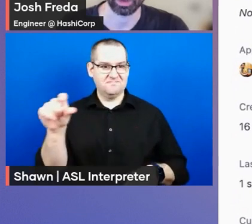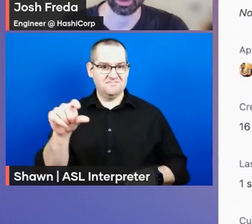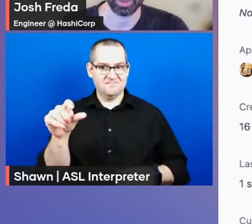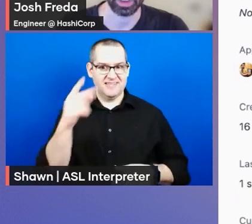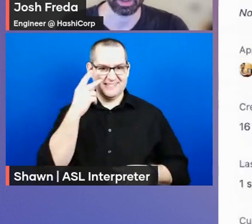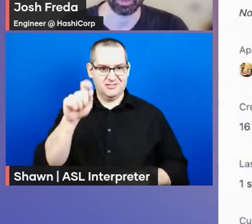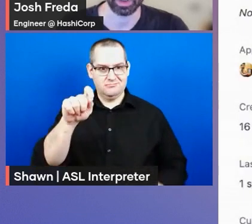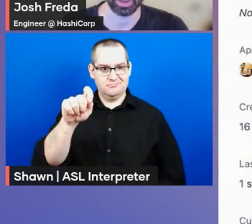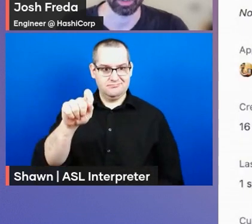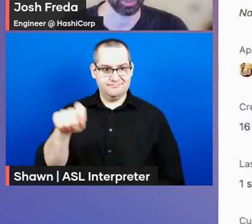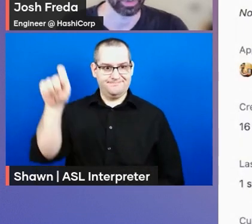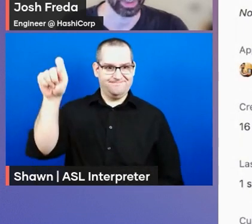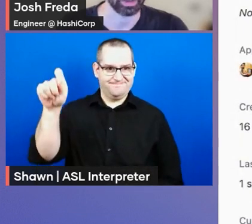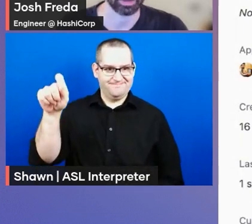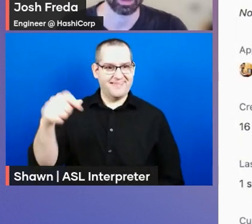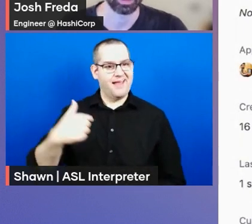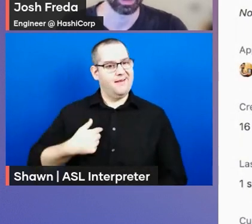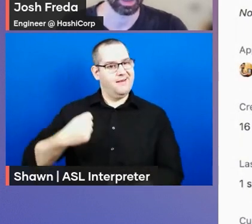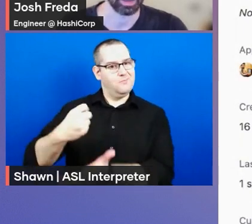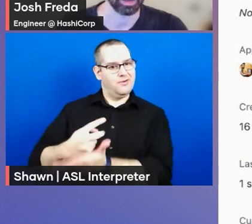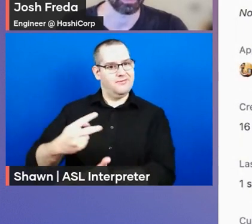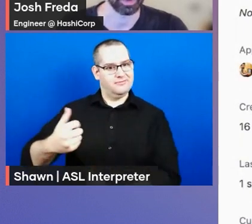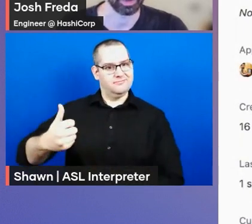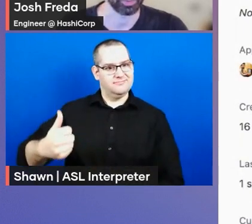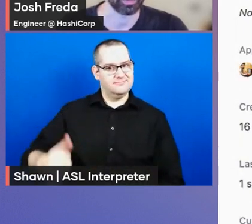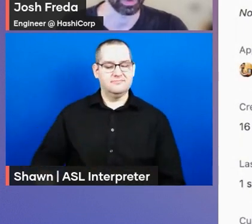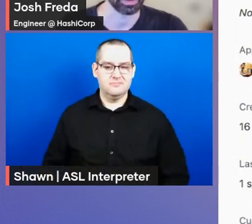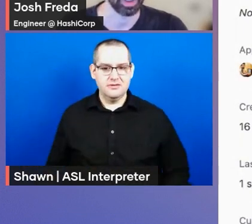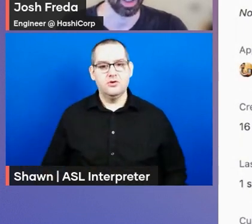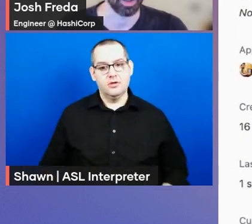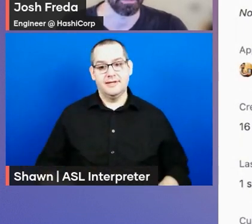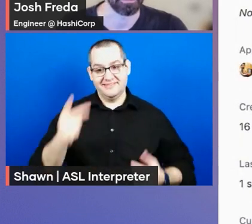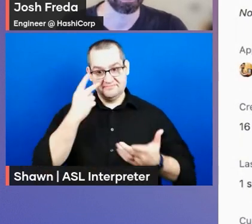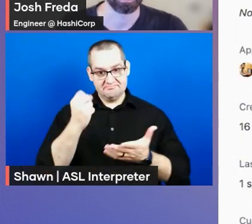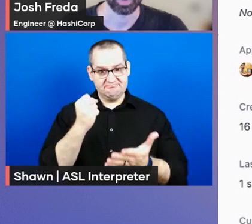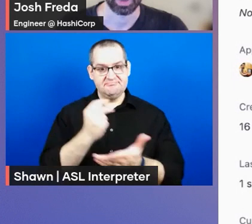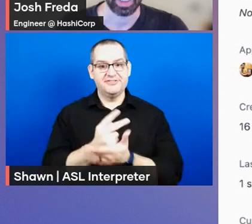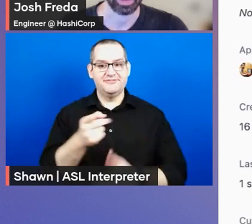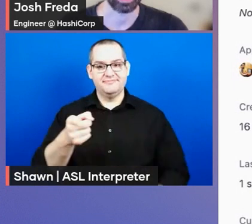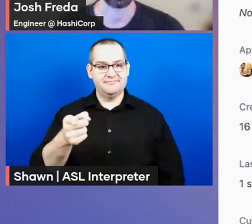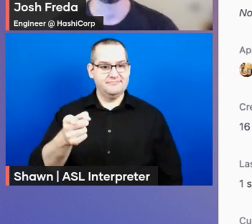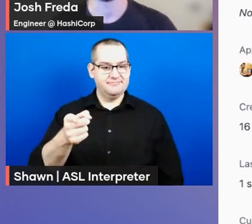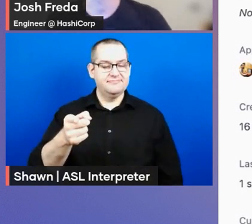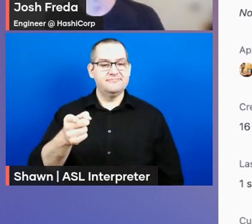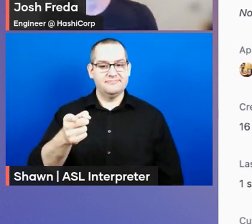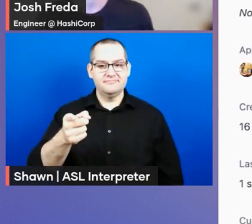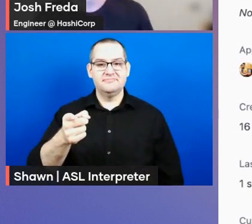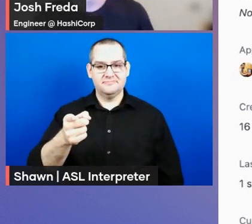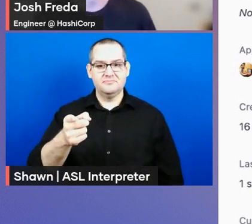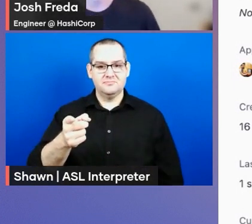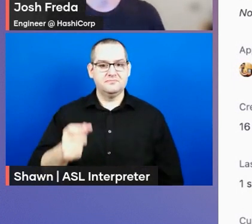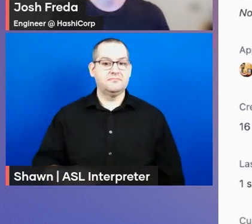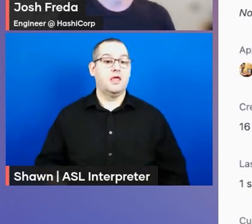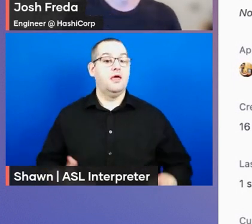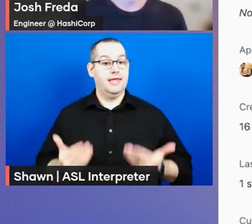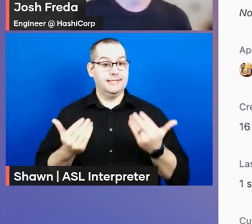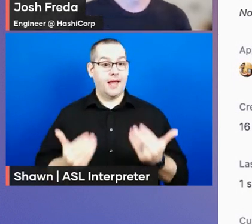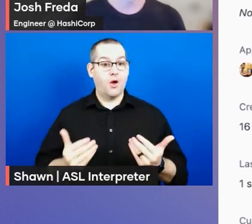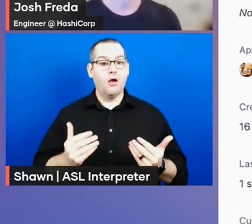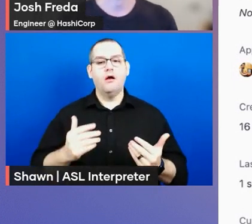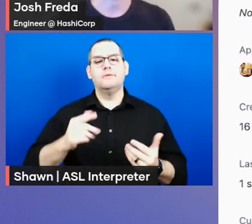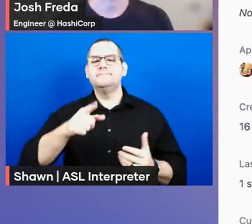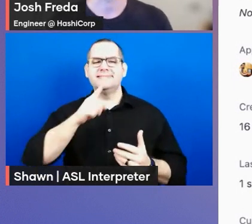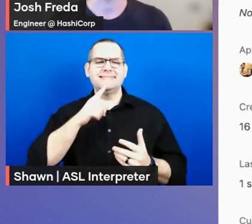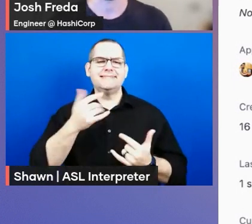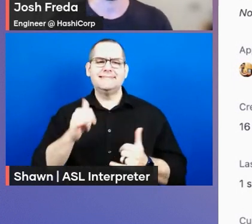check mark next to my name saying I approve the doc, and you've already approved it. And right now, it's still a manual